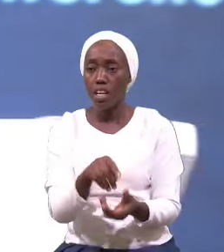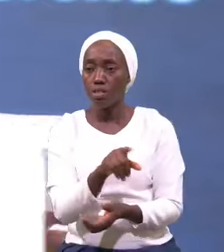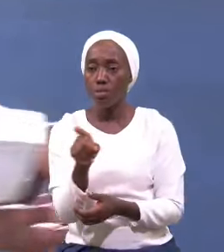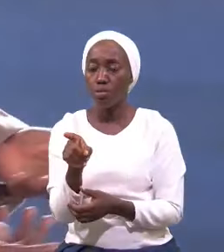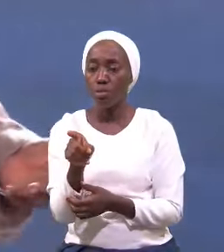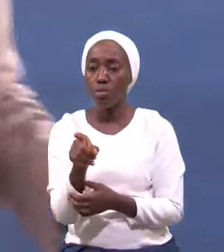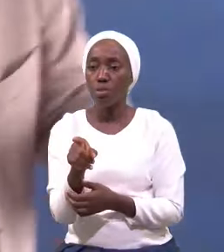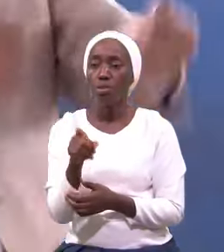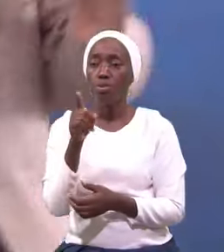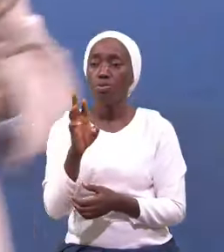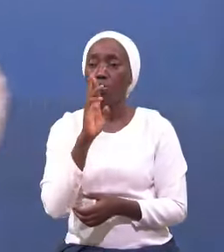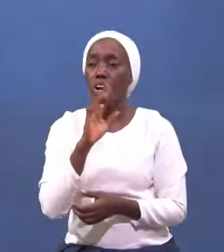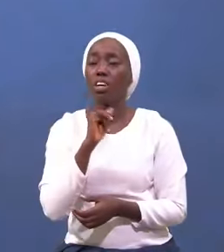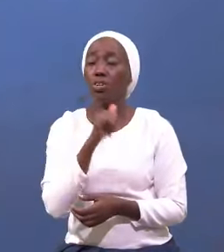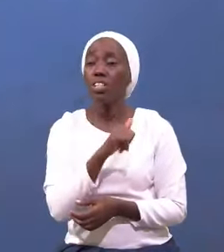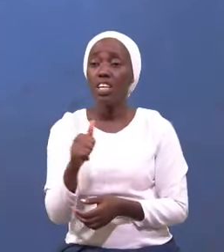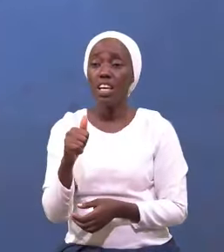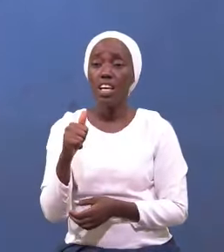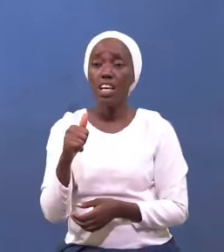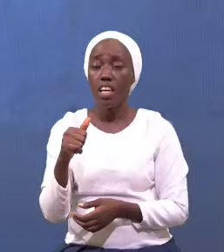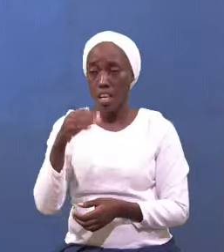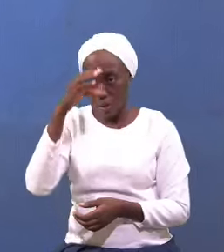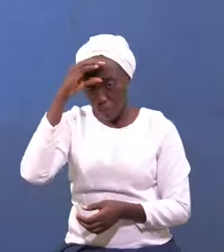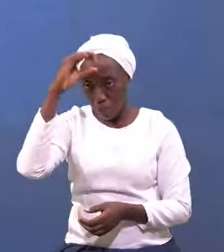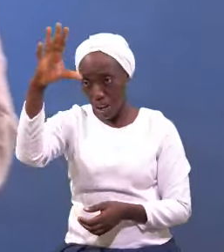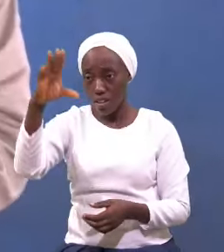you're not a man, you're not a woman used to running.